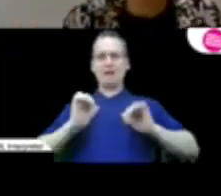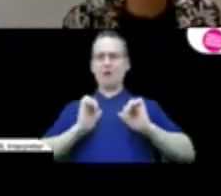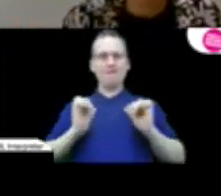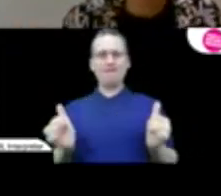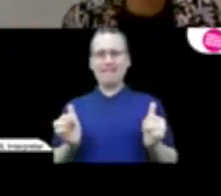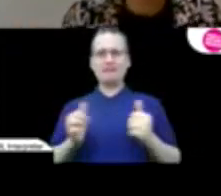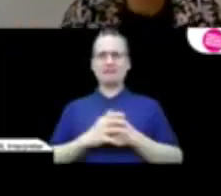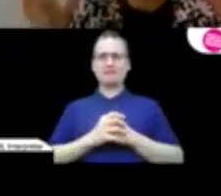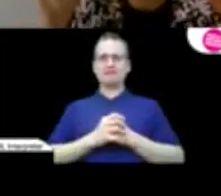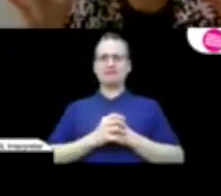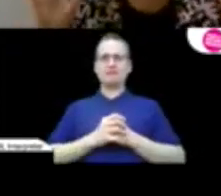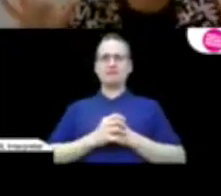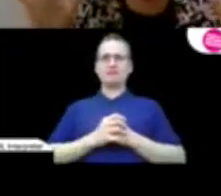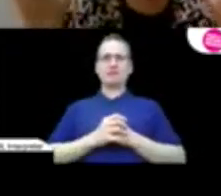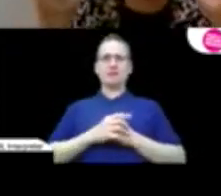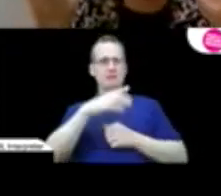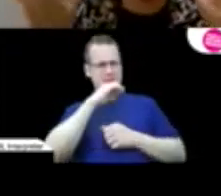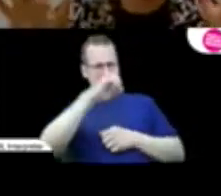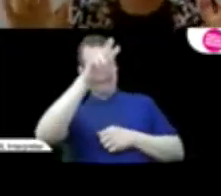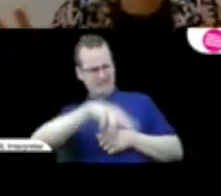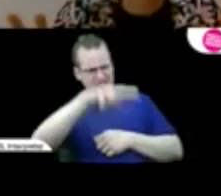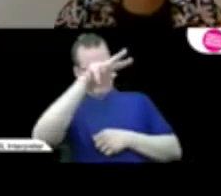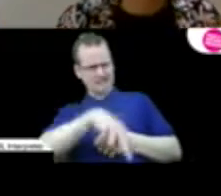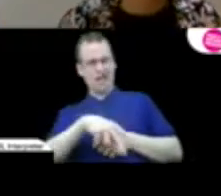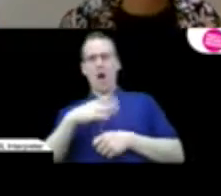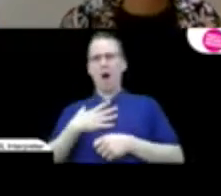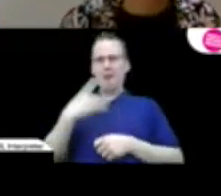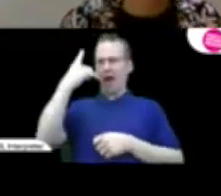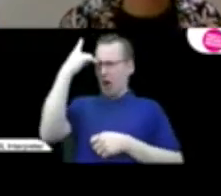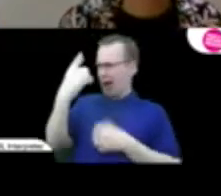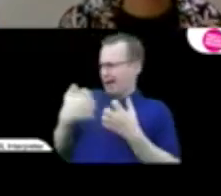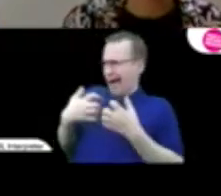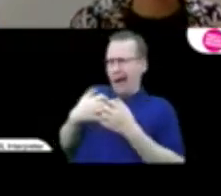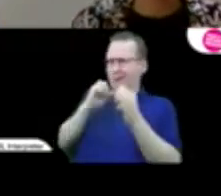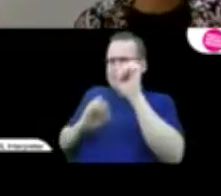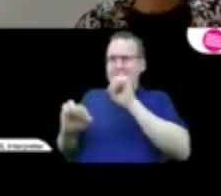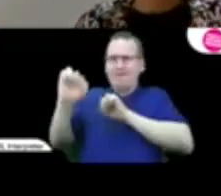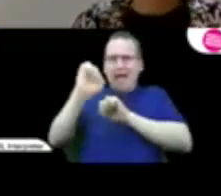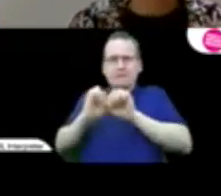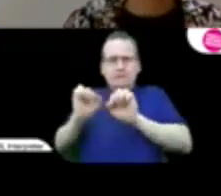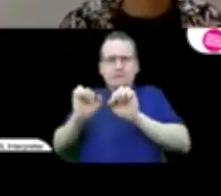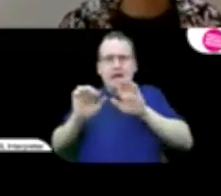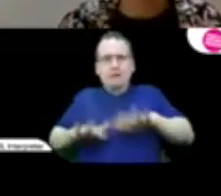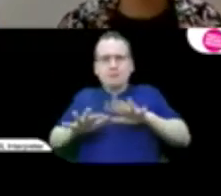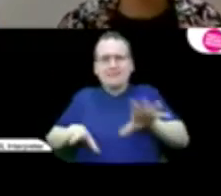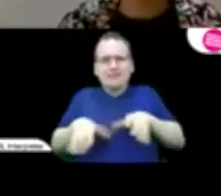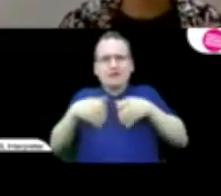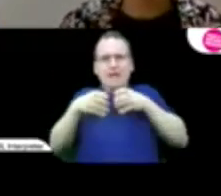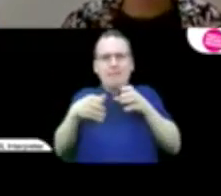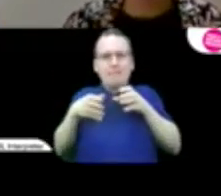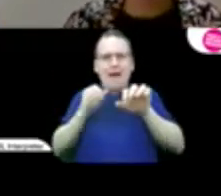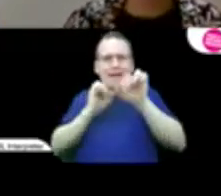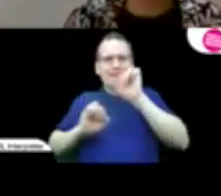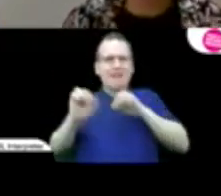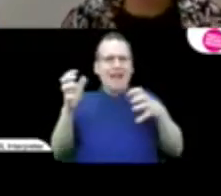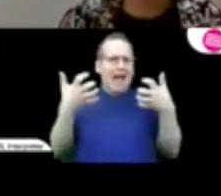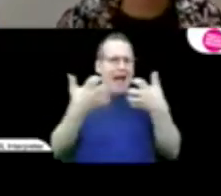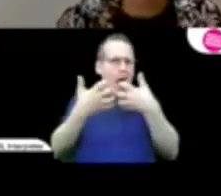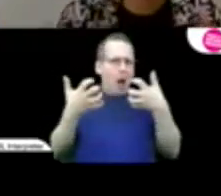So leaders were saying, oh my God, how are we going to defend our empire when the working classes are